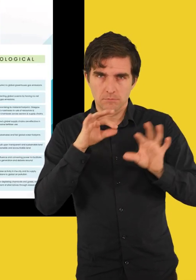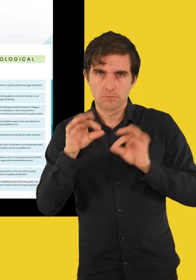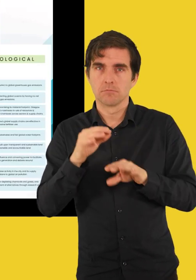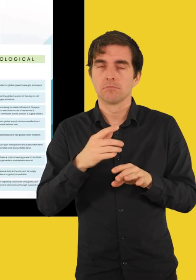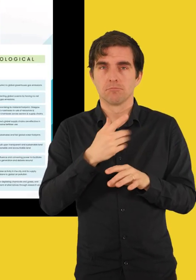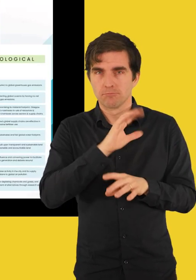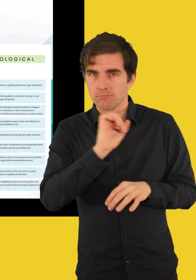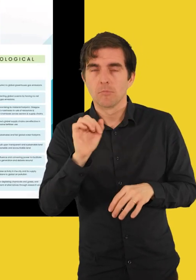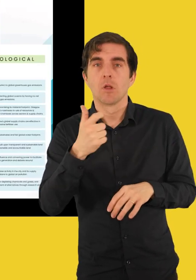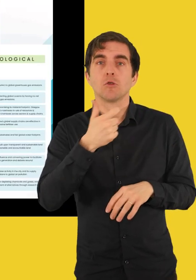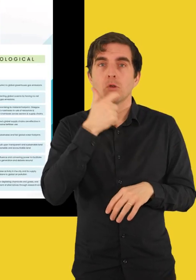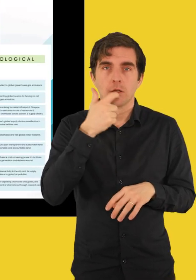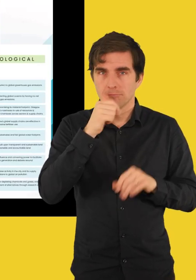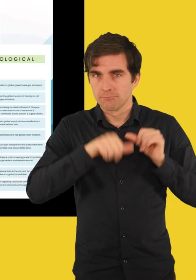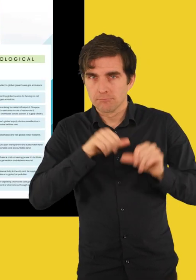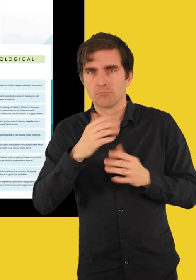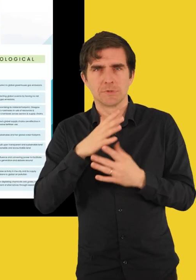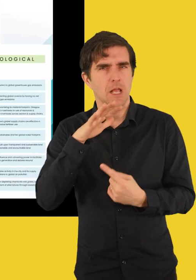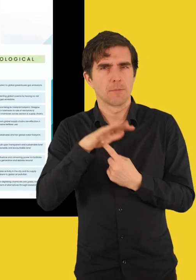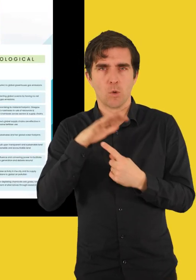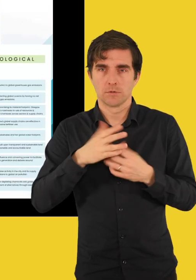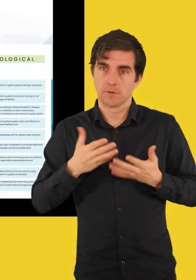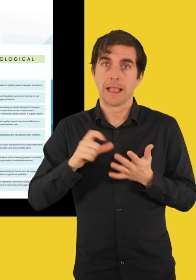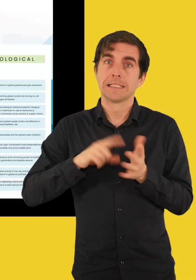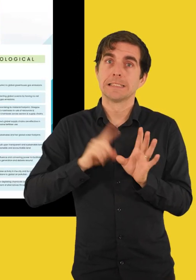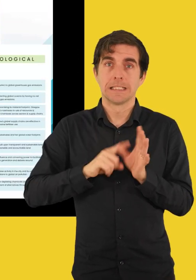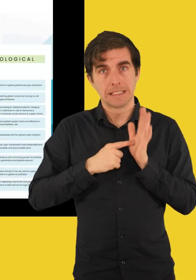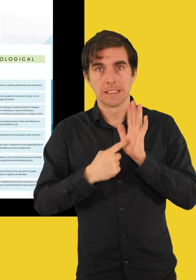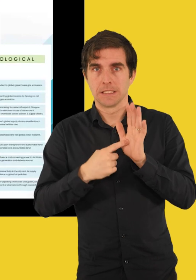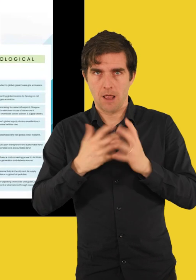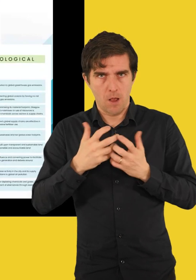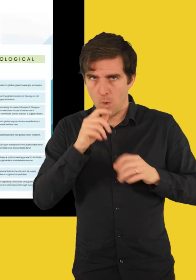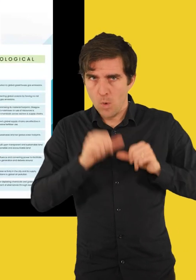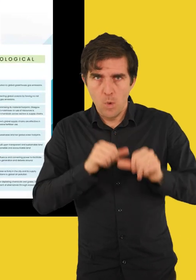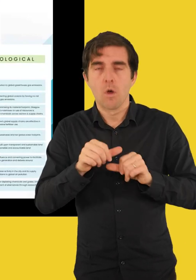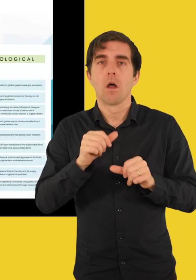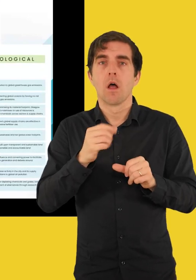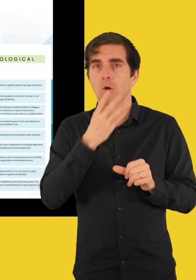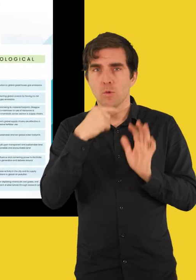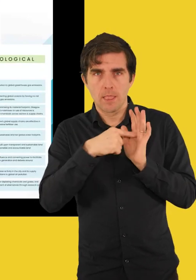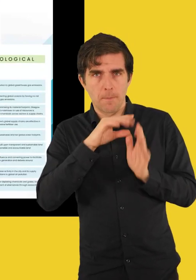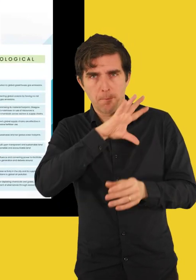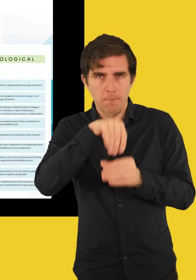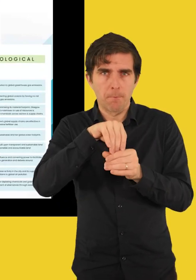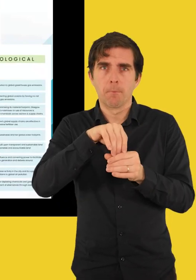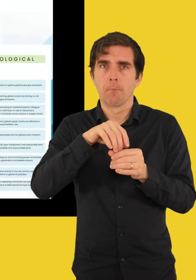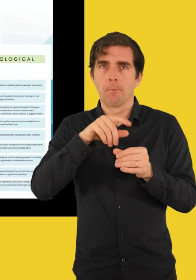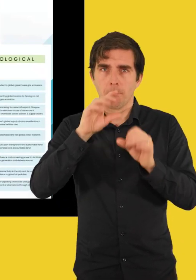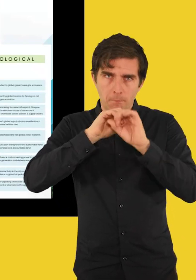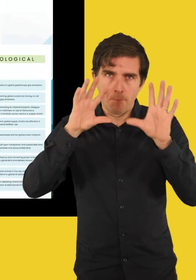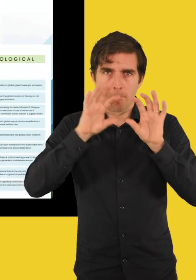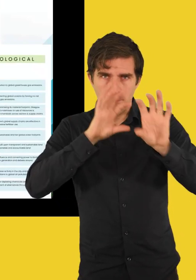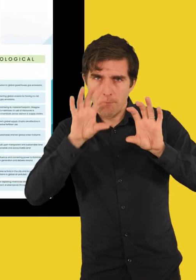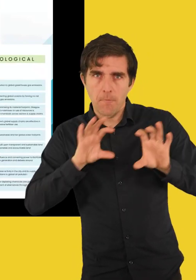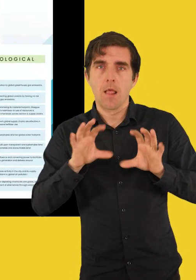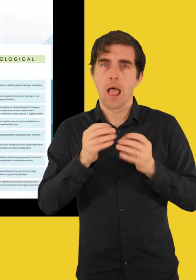selecting indicators for each donut dimension is an important part of the city portrait process, as well as using them in the kind of snapshot and